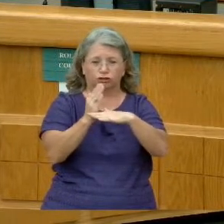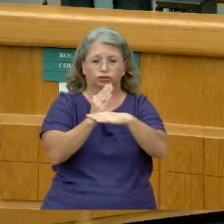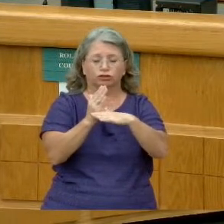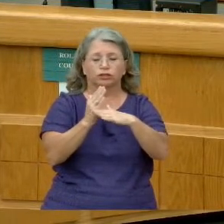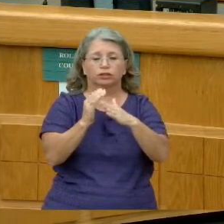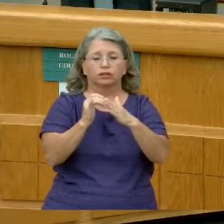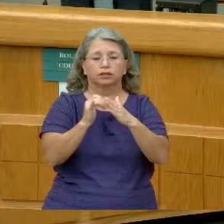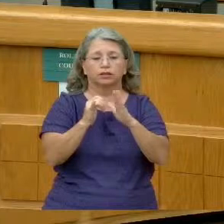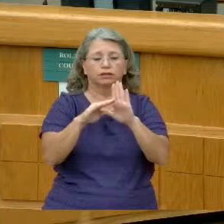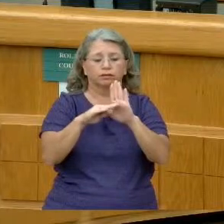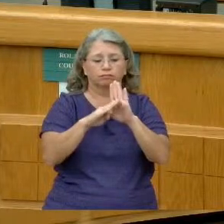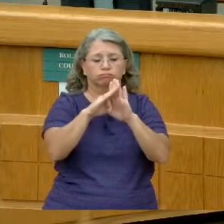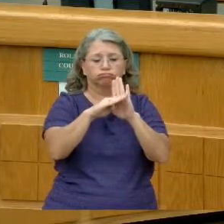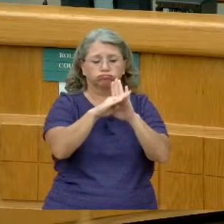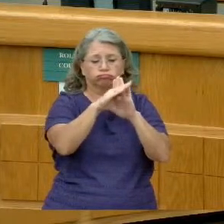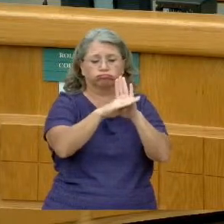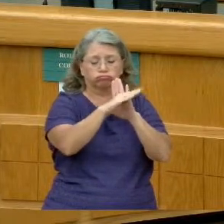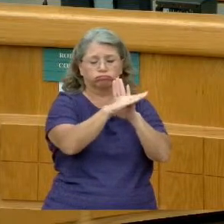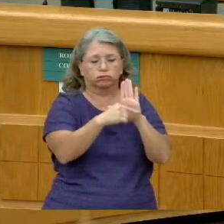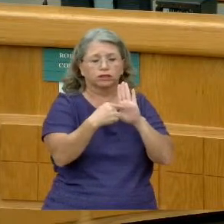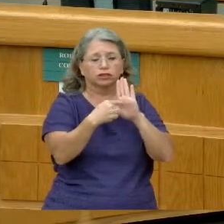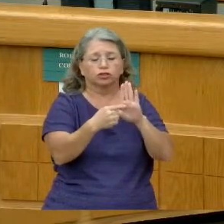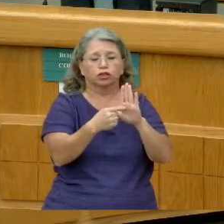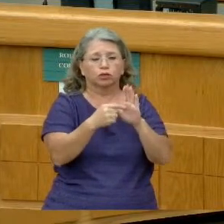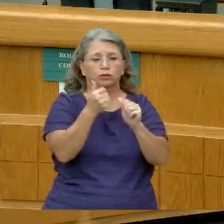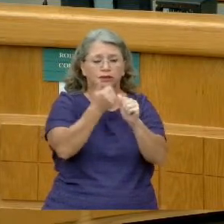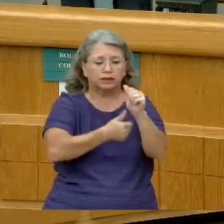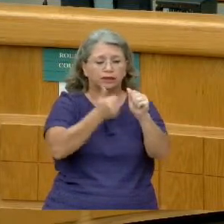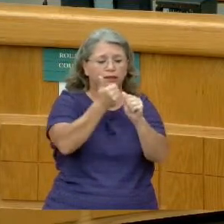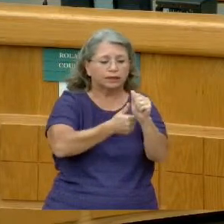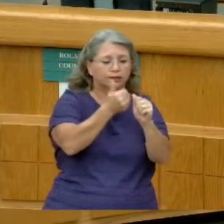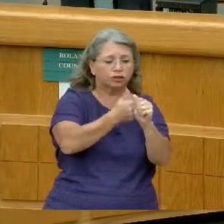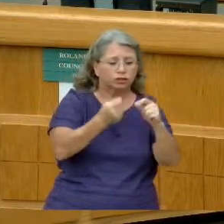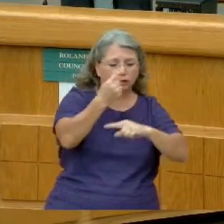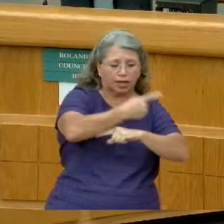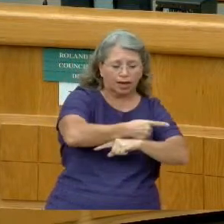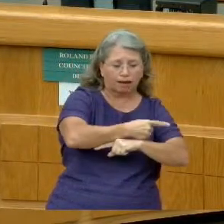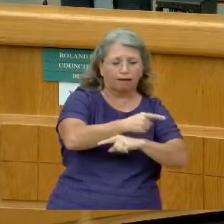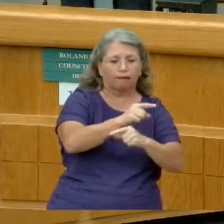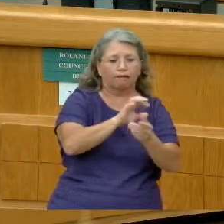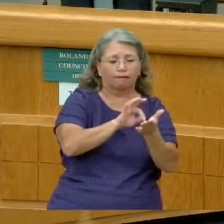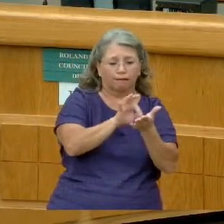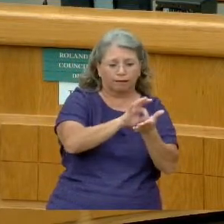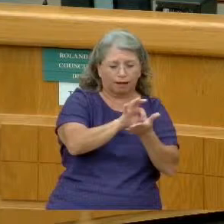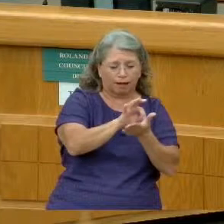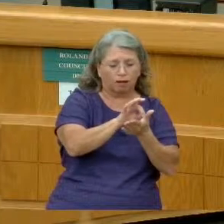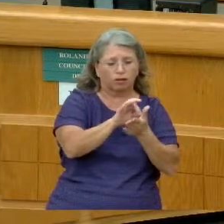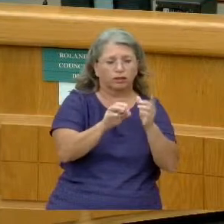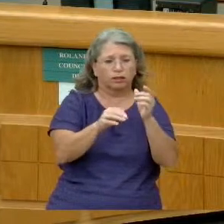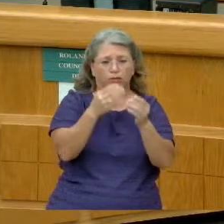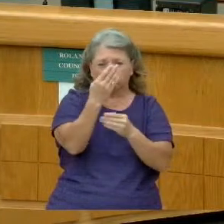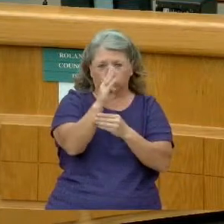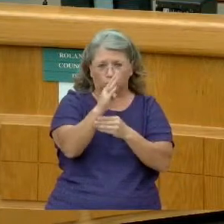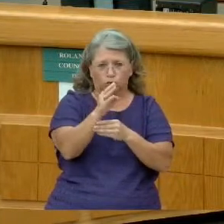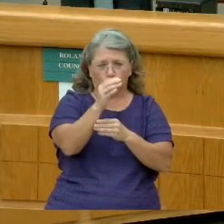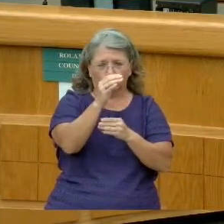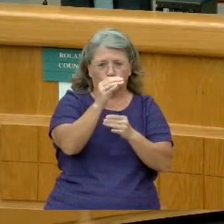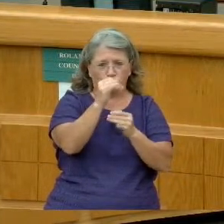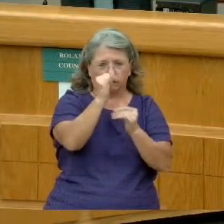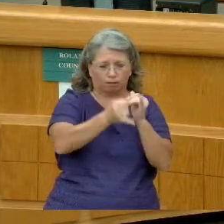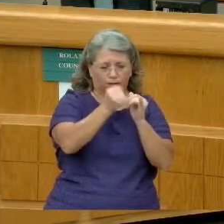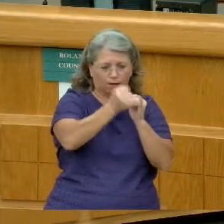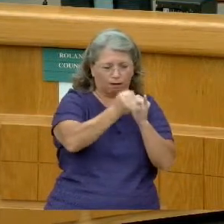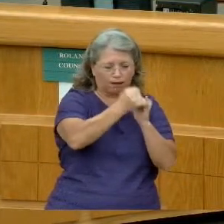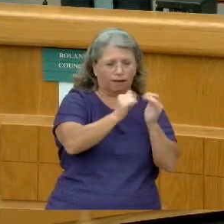graph, along with day-by-day counts. So this graph shows you the blue bars are the number of new cases per